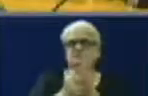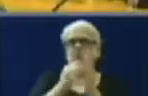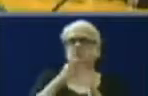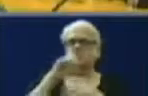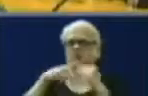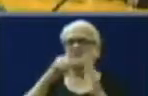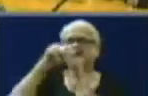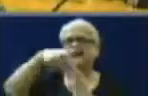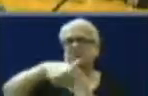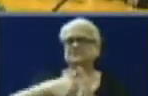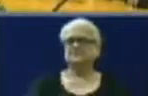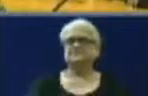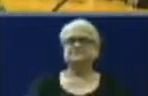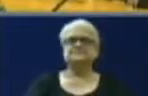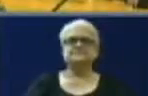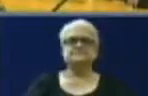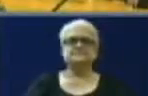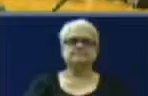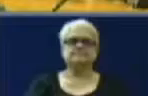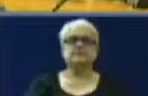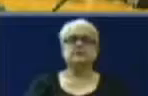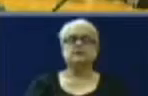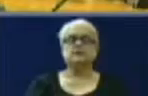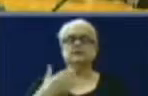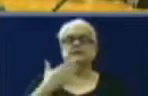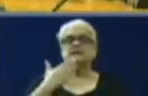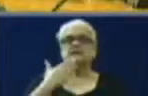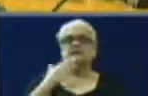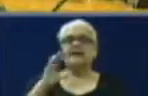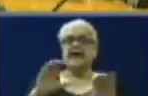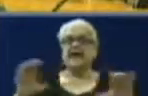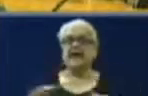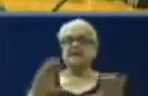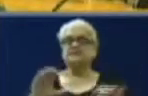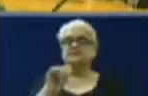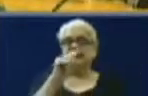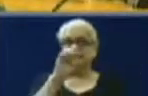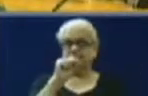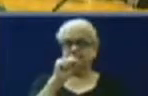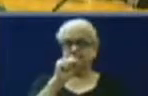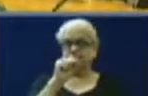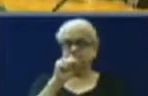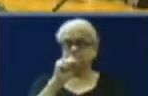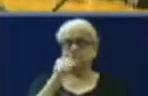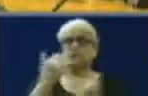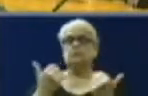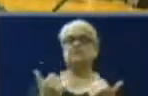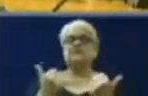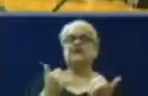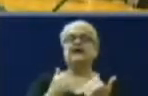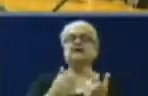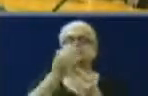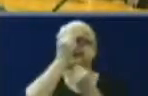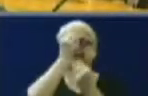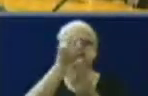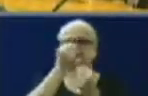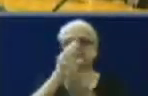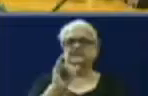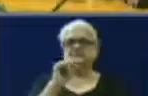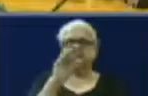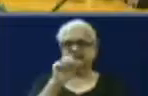Okay, thank you, Dr. Hargens. There are no action items, so we move now to the information